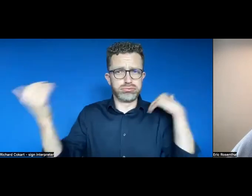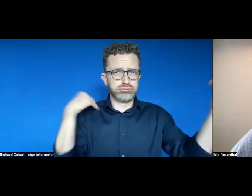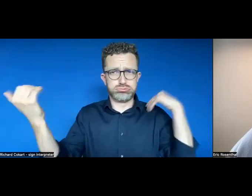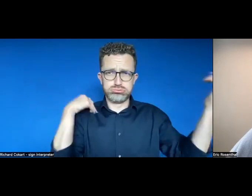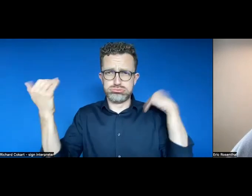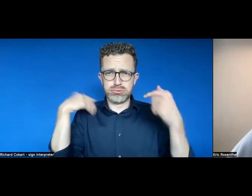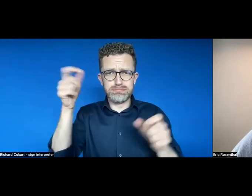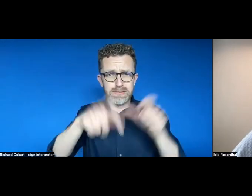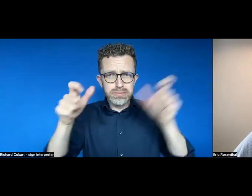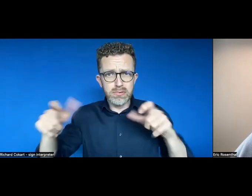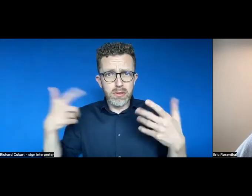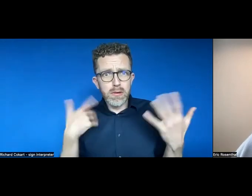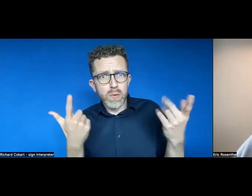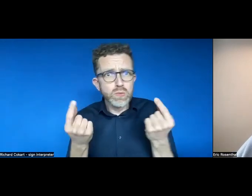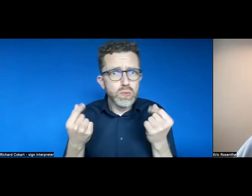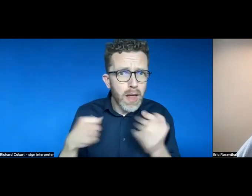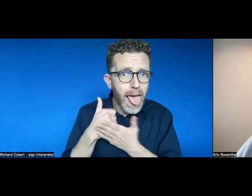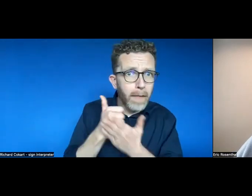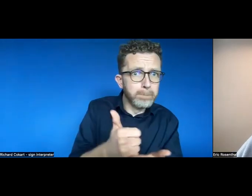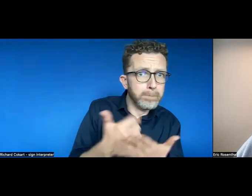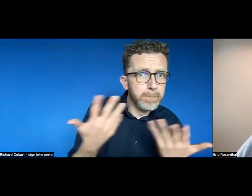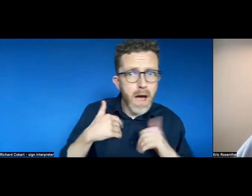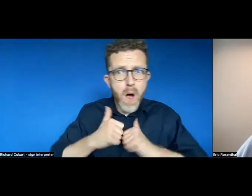are offering to adopt children with disabilities.